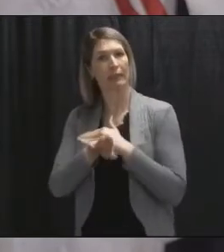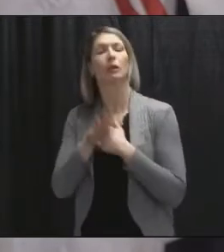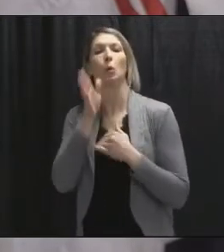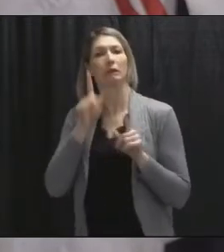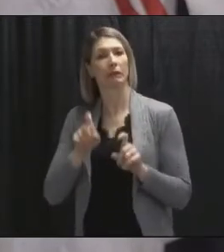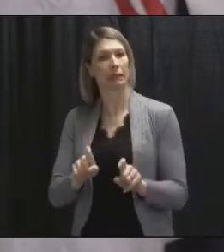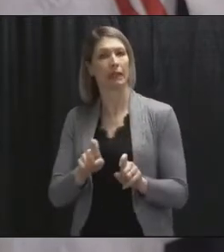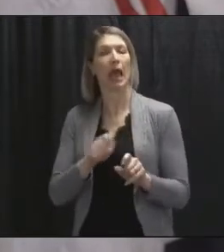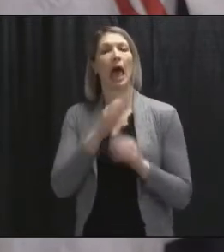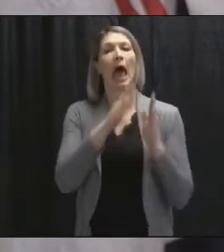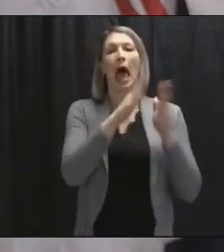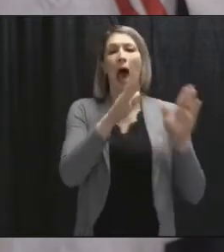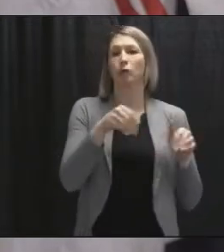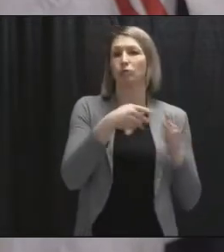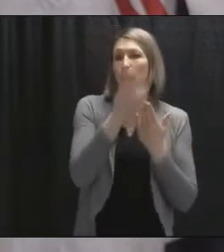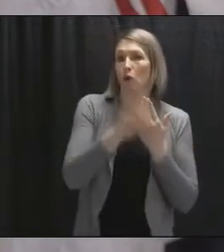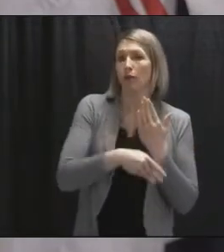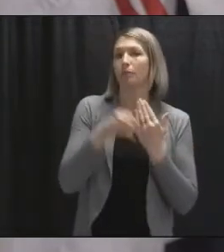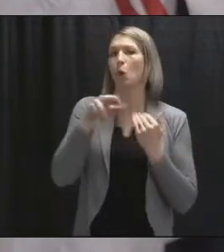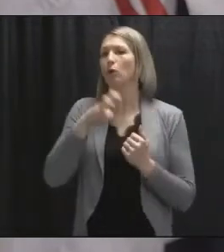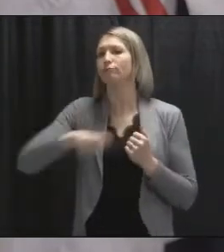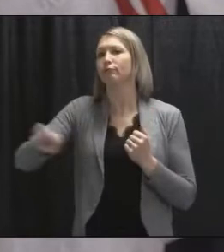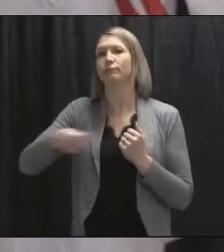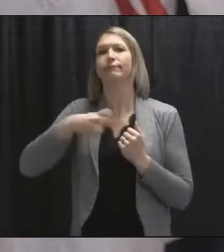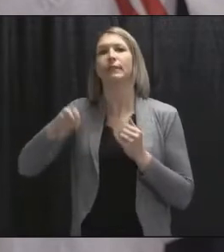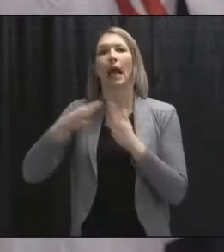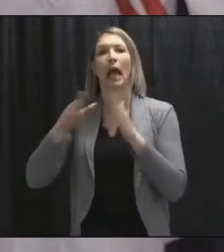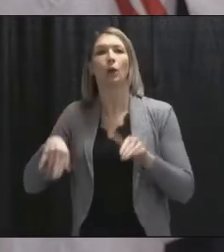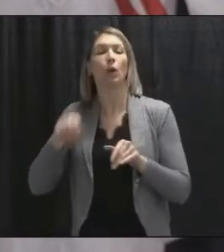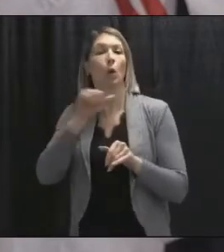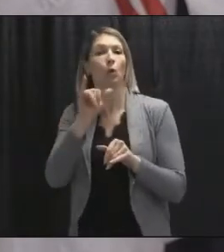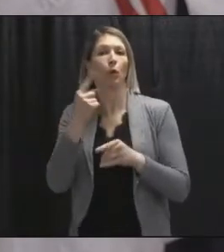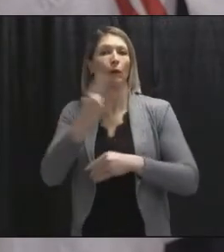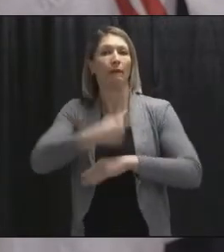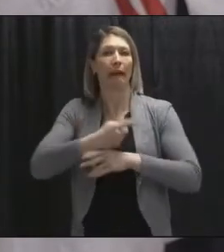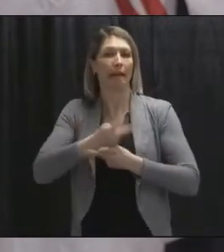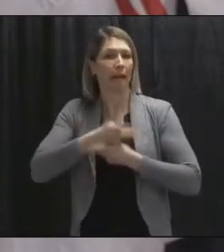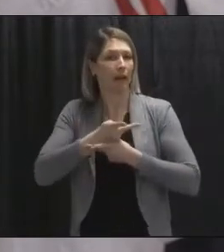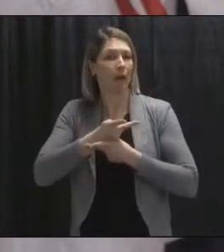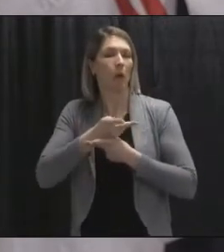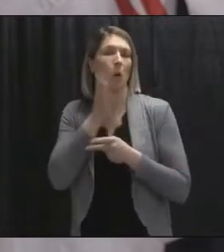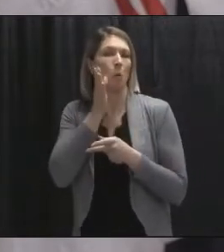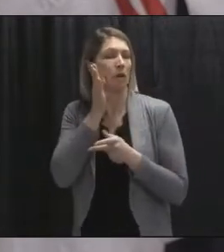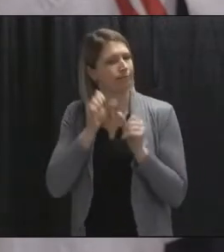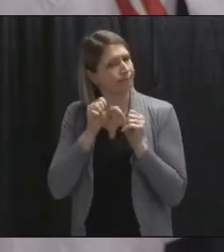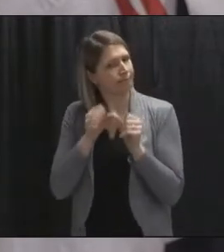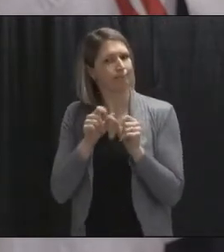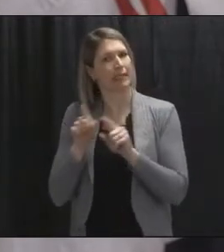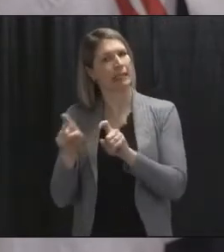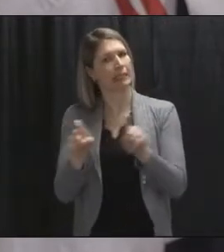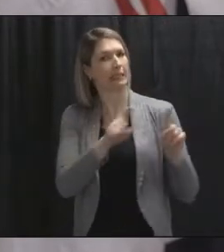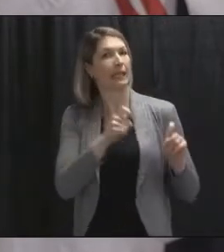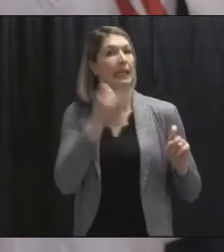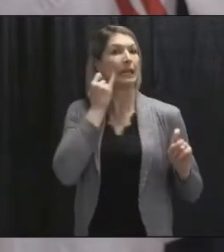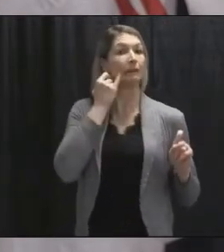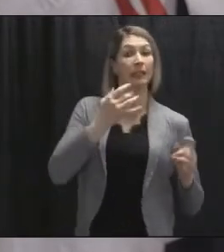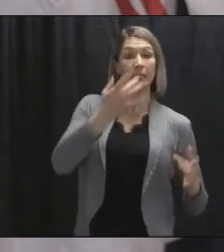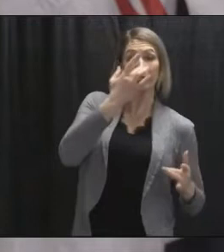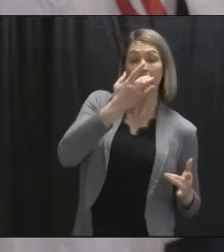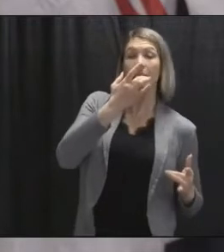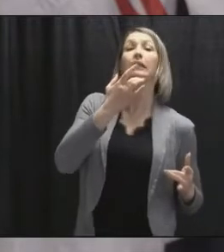programs, transition houses, and daycares. These are tested based on symptoms, and there are no